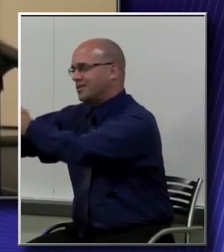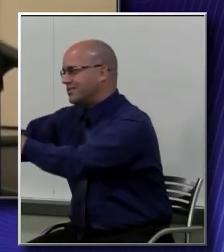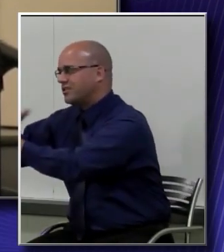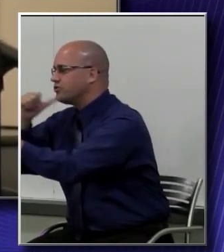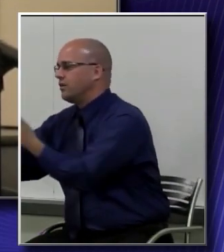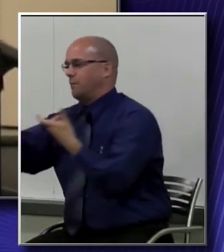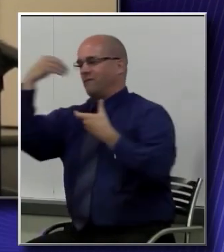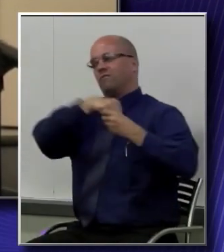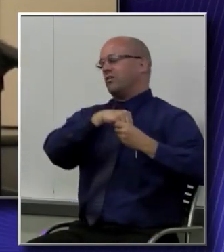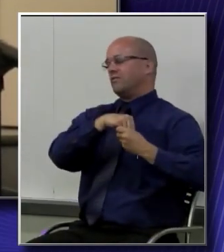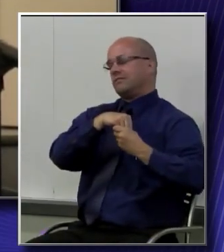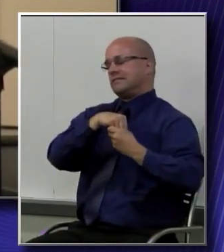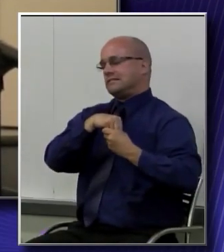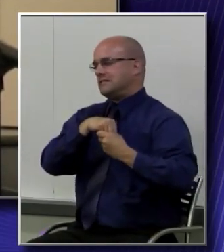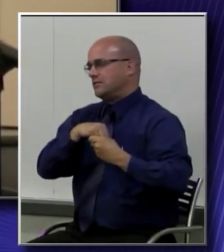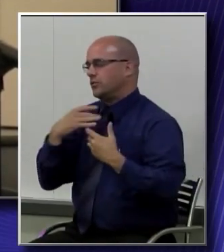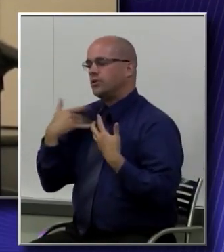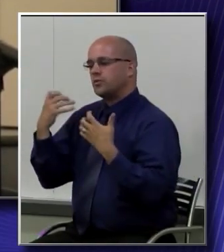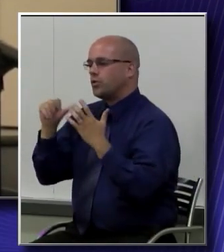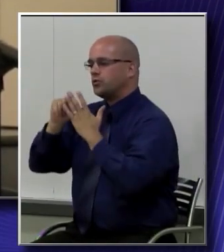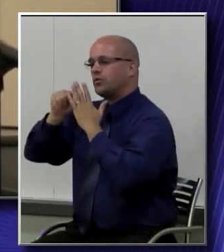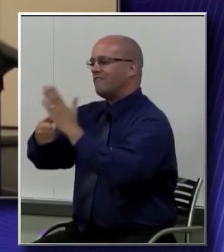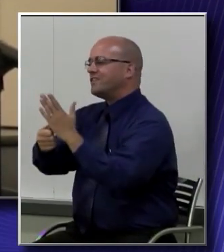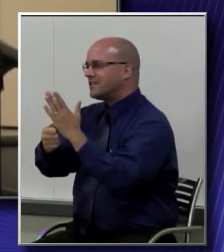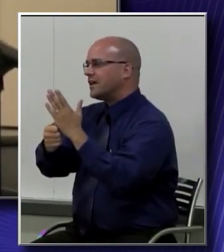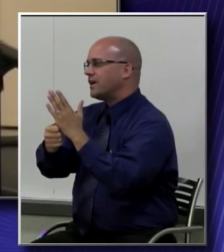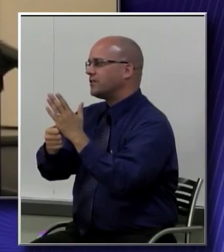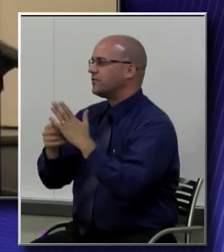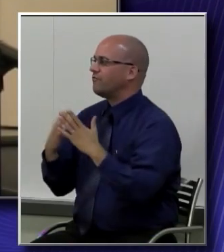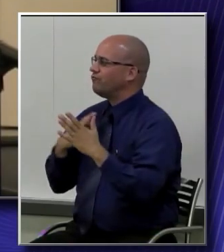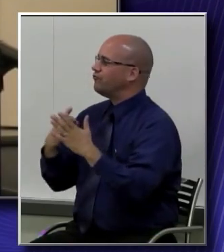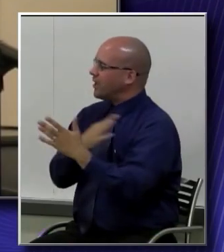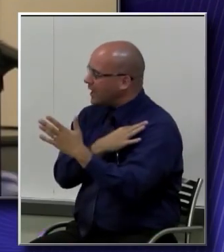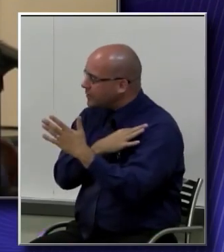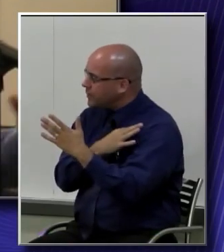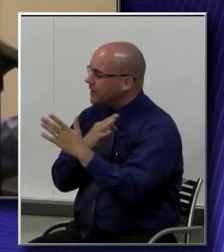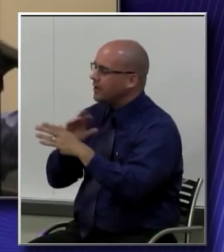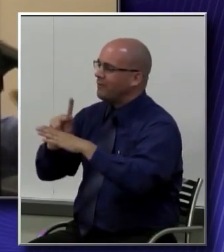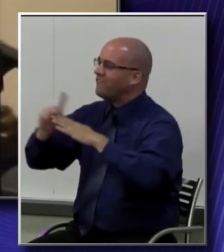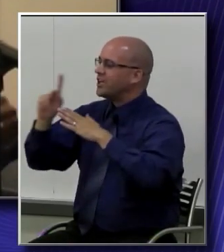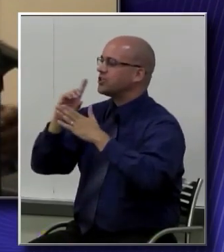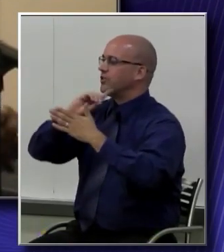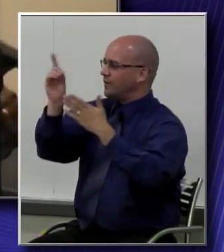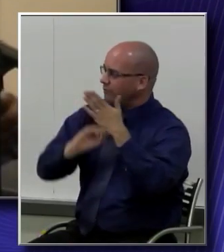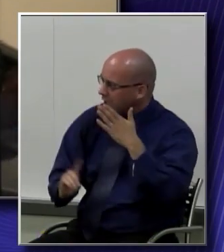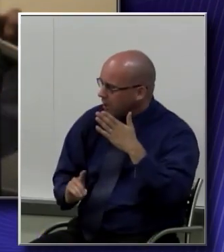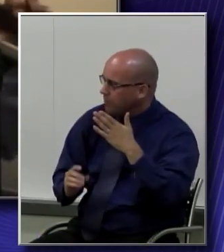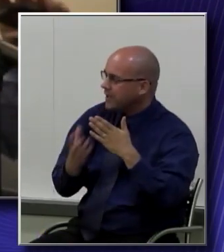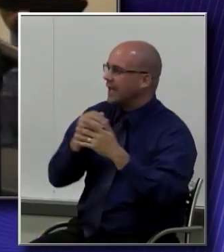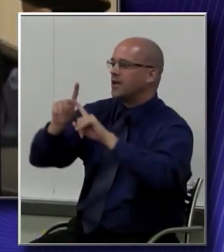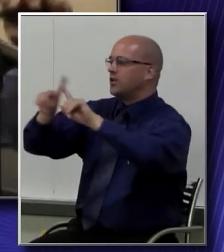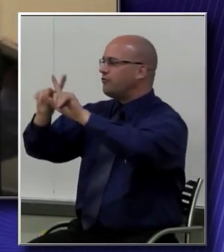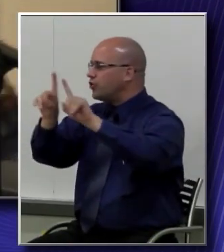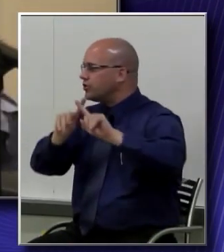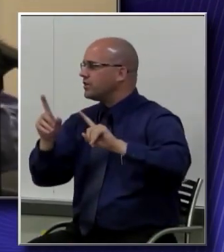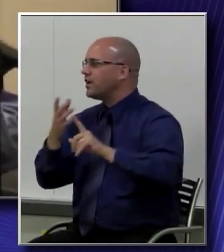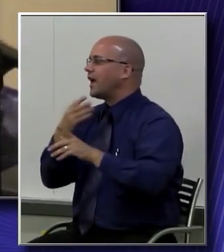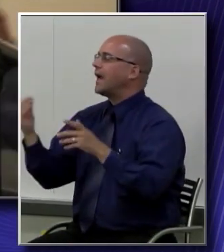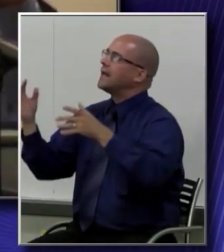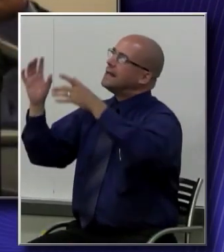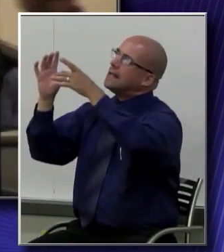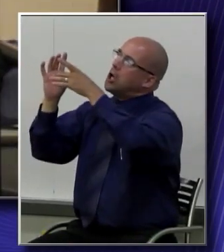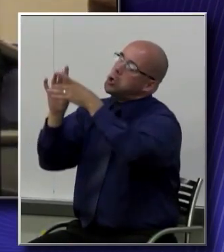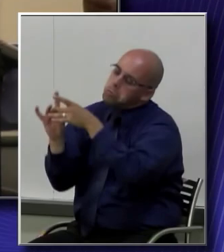I just want to emphasize the faculty professional development and the diversifying, and don't give lip service